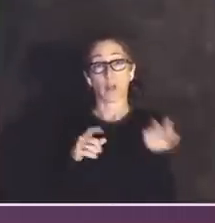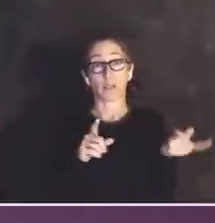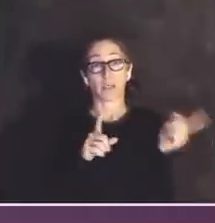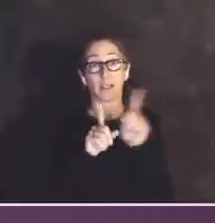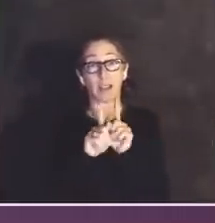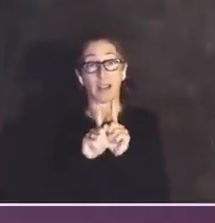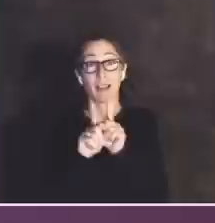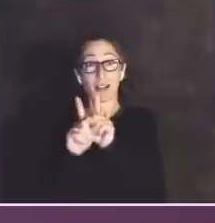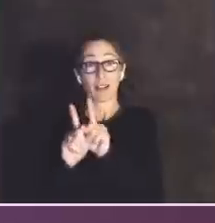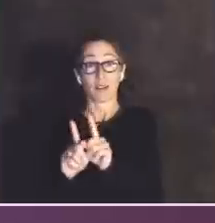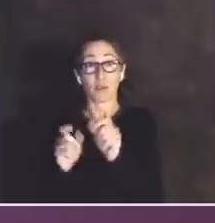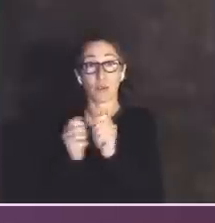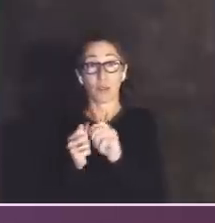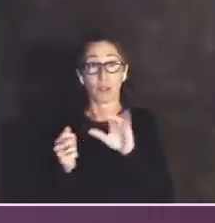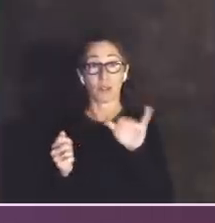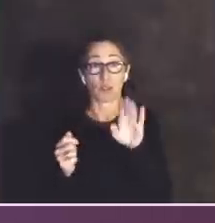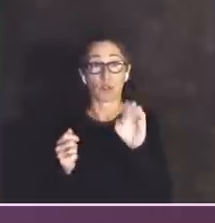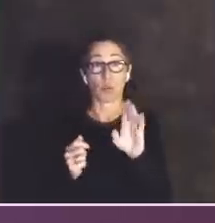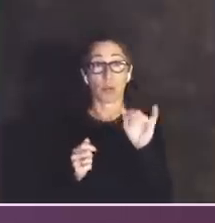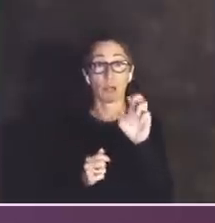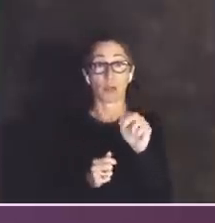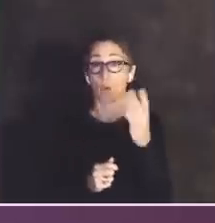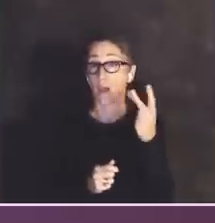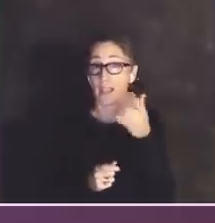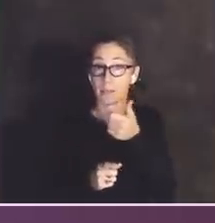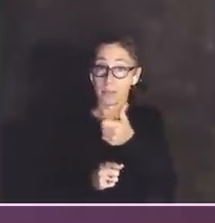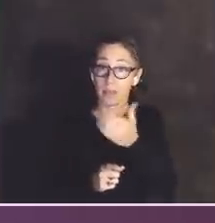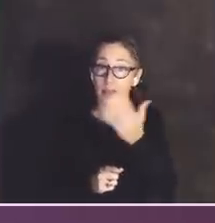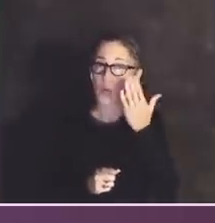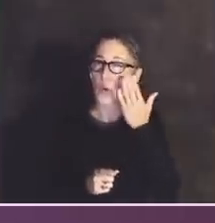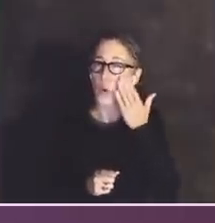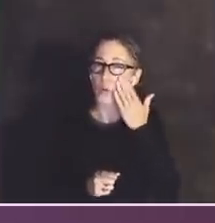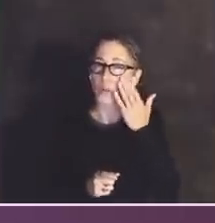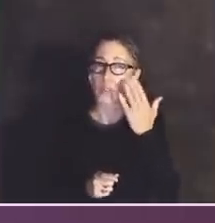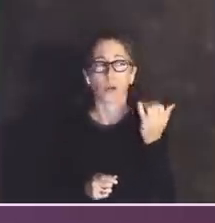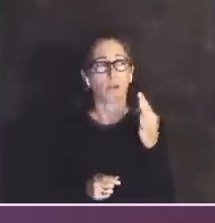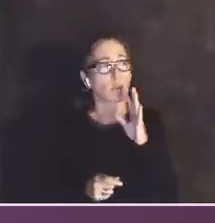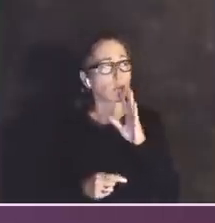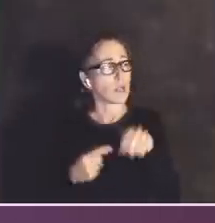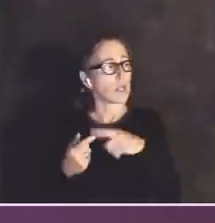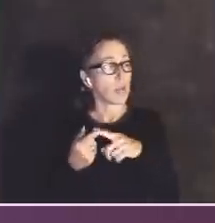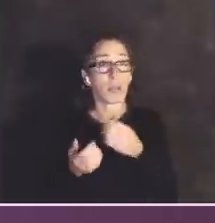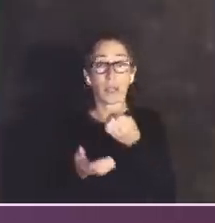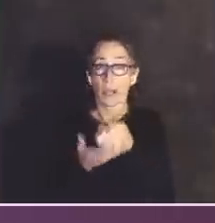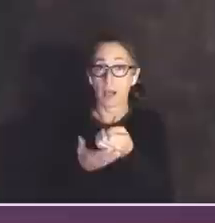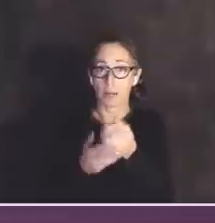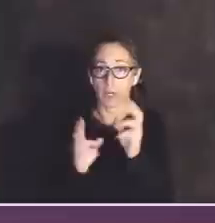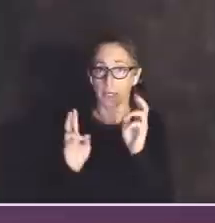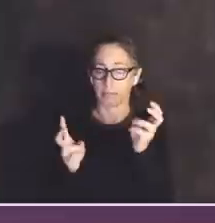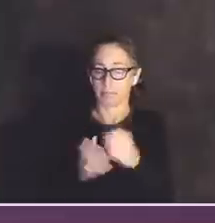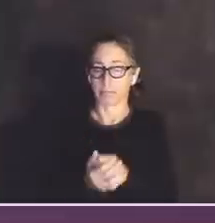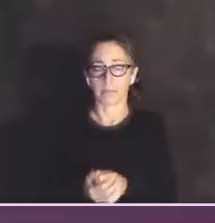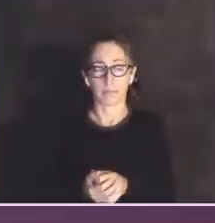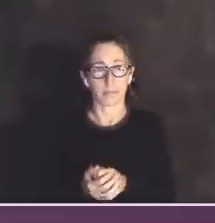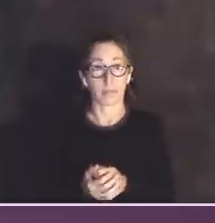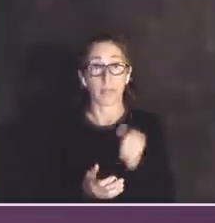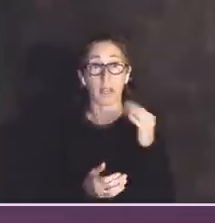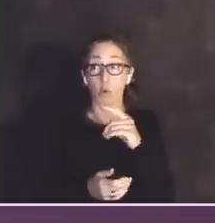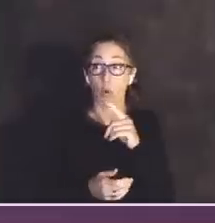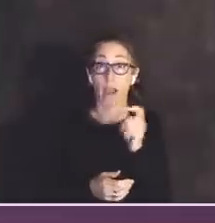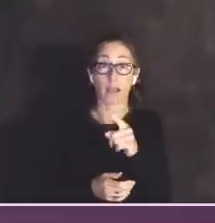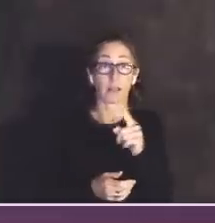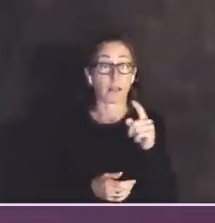you see, Joe knows that when we're talking, for example, about the economy, you know, if you ask Donald